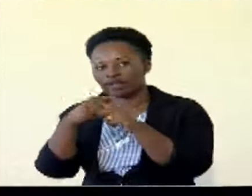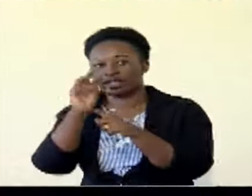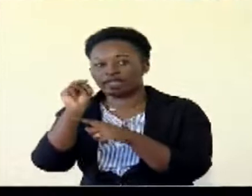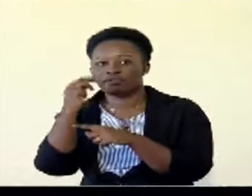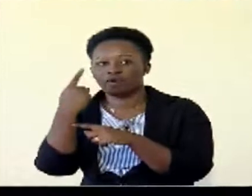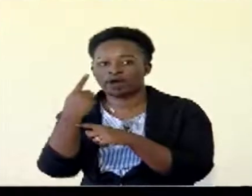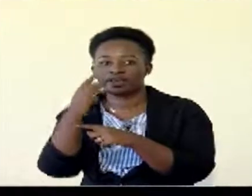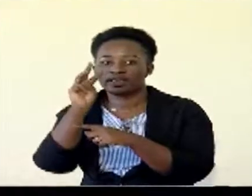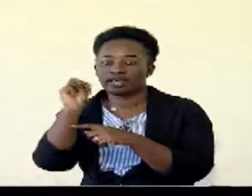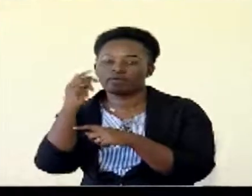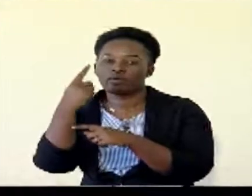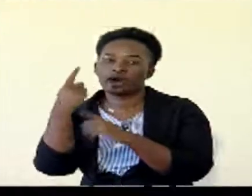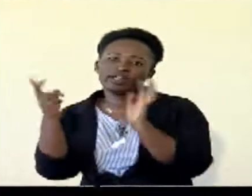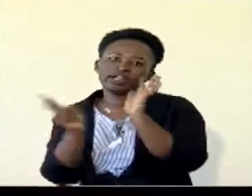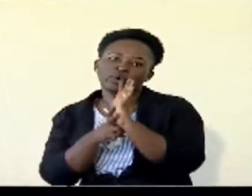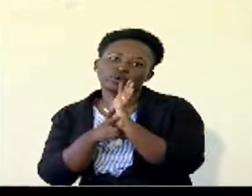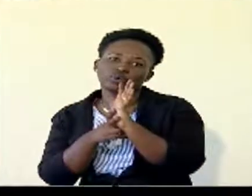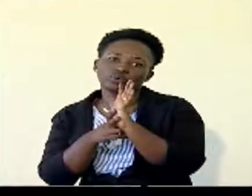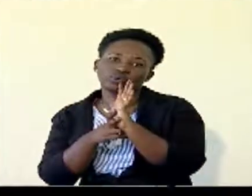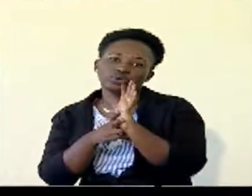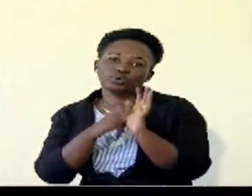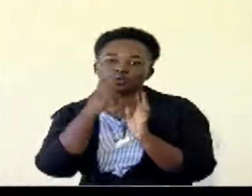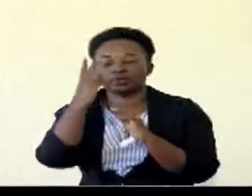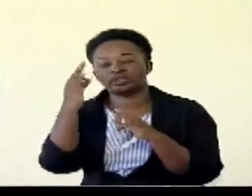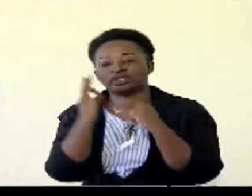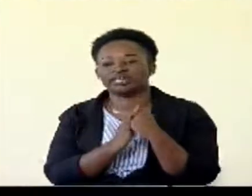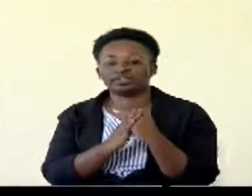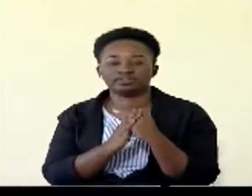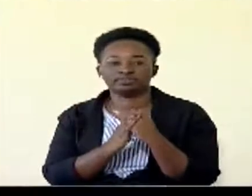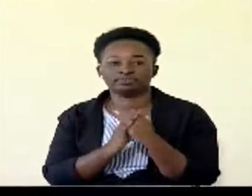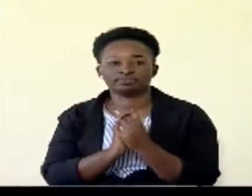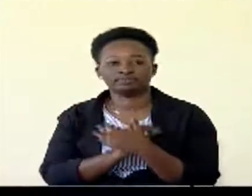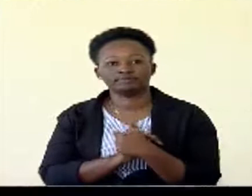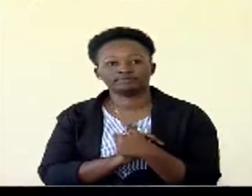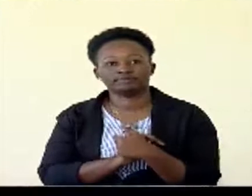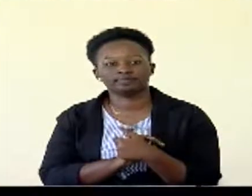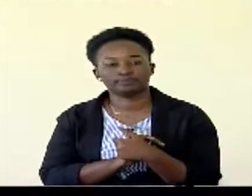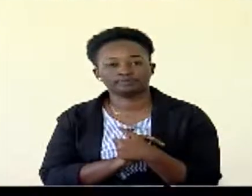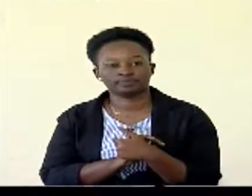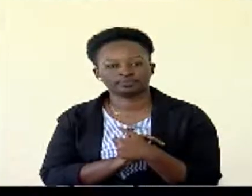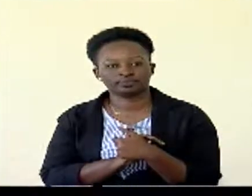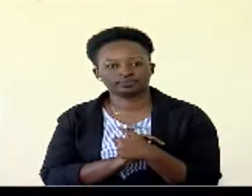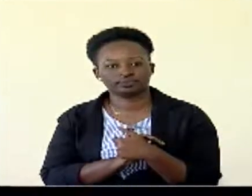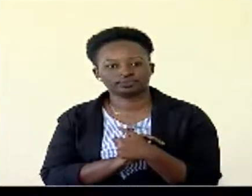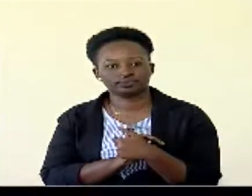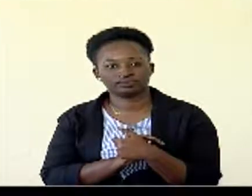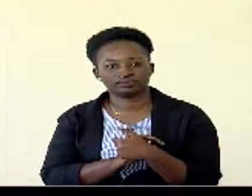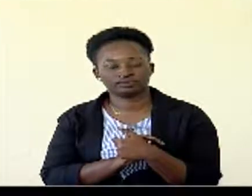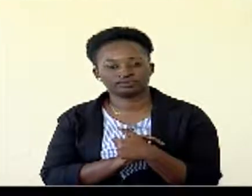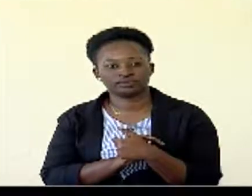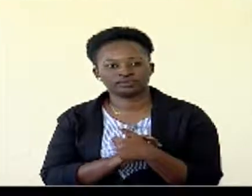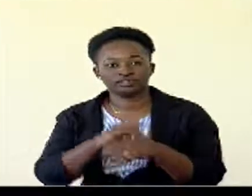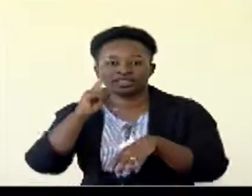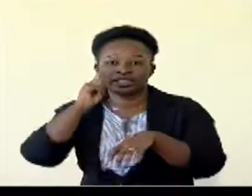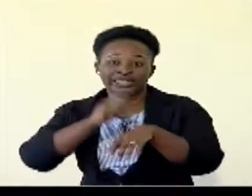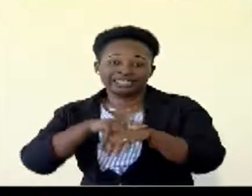M1. And what is M1? M1 is given as 28. Very good. So when students